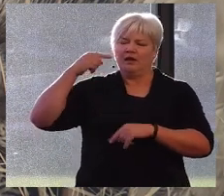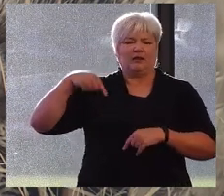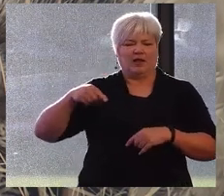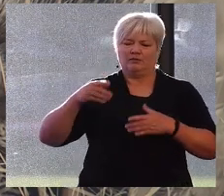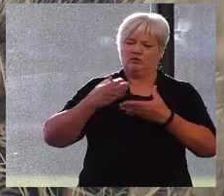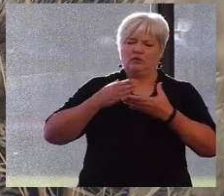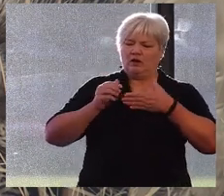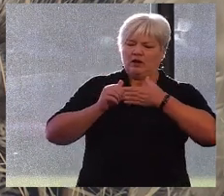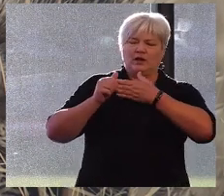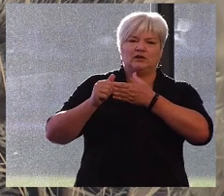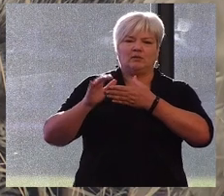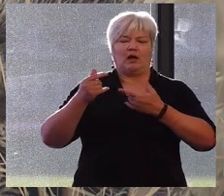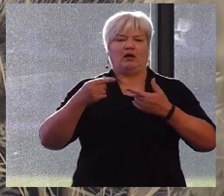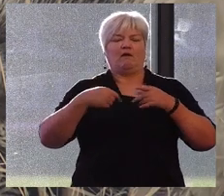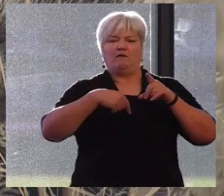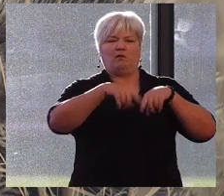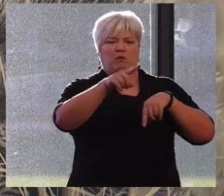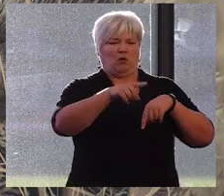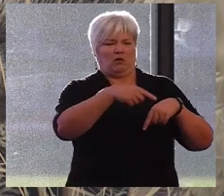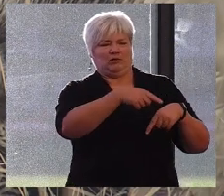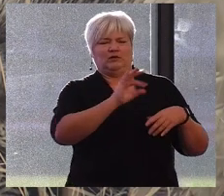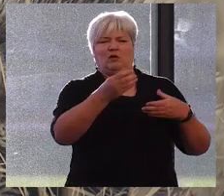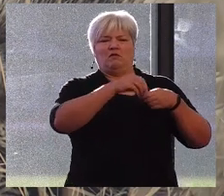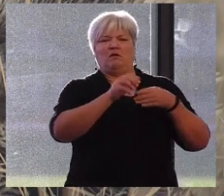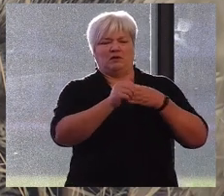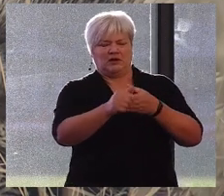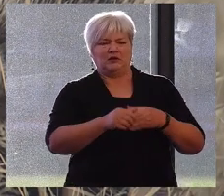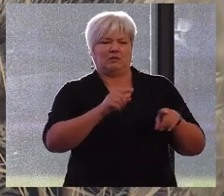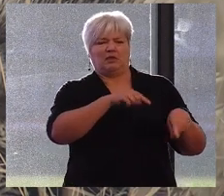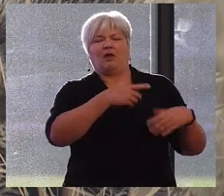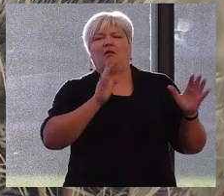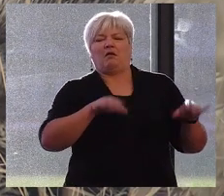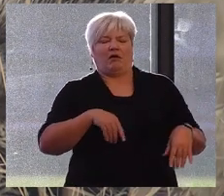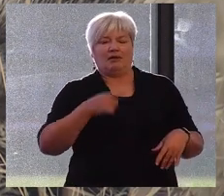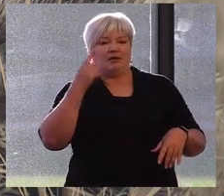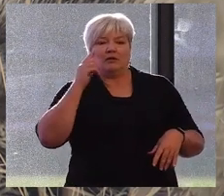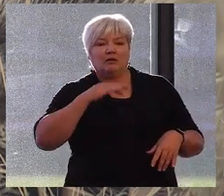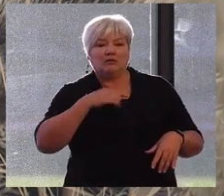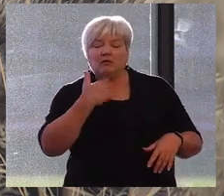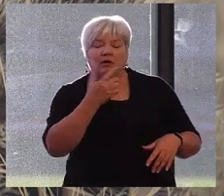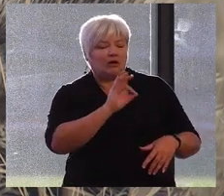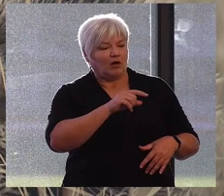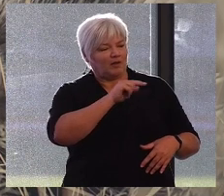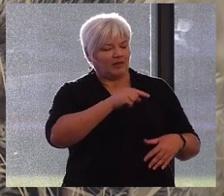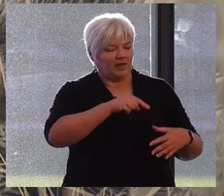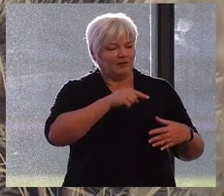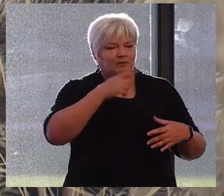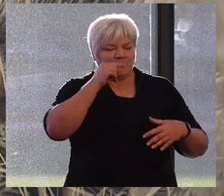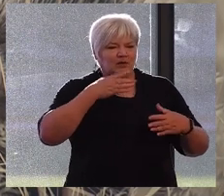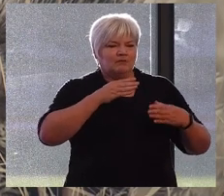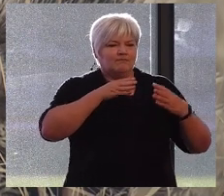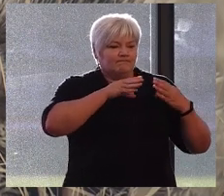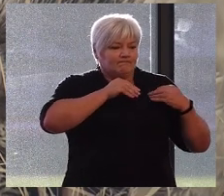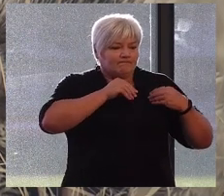environment, football, and I'm not saying they had no interest, but to take that passion and then bring that